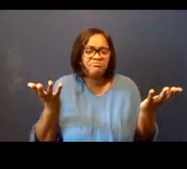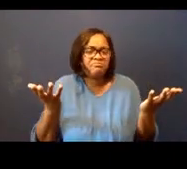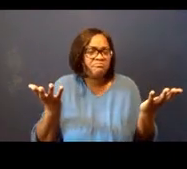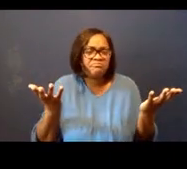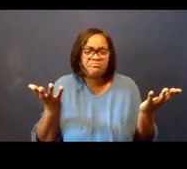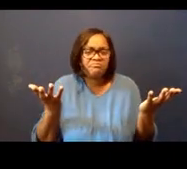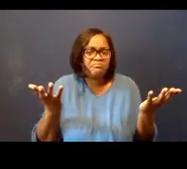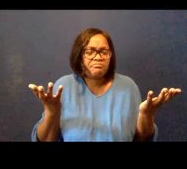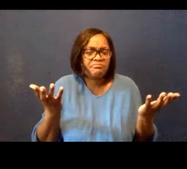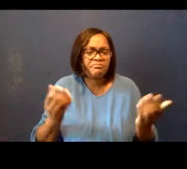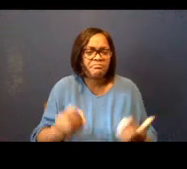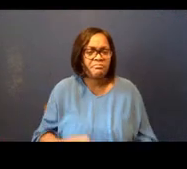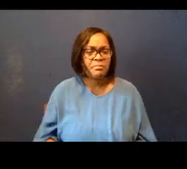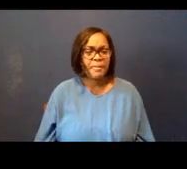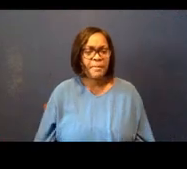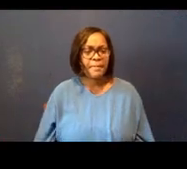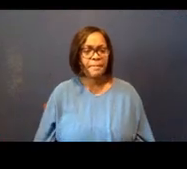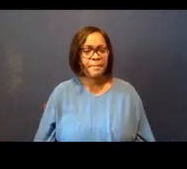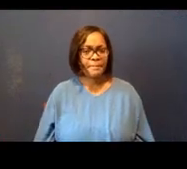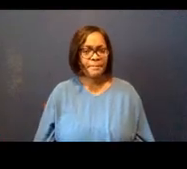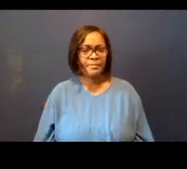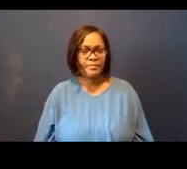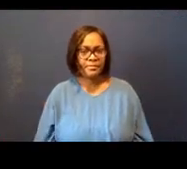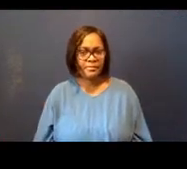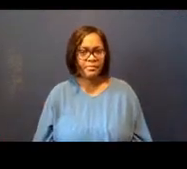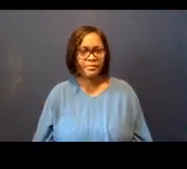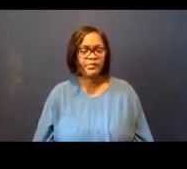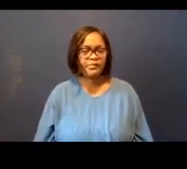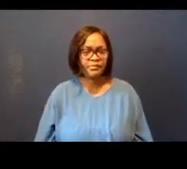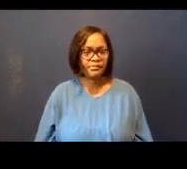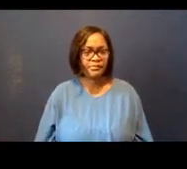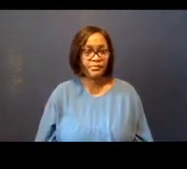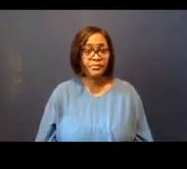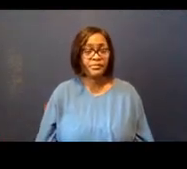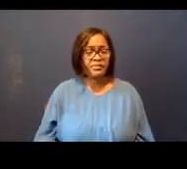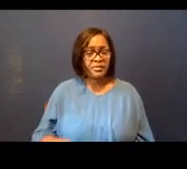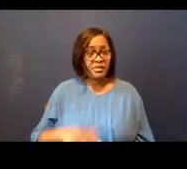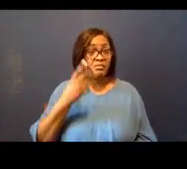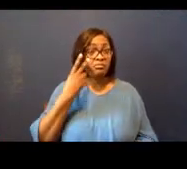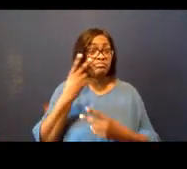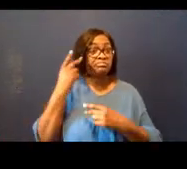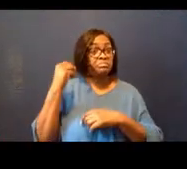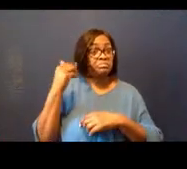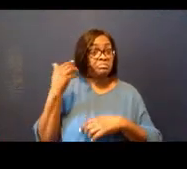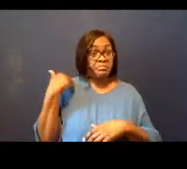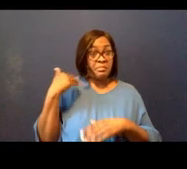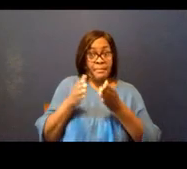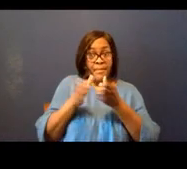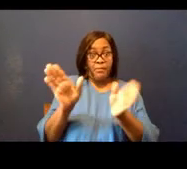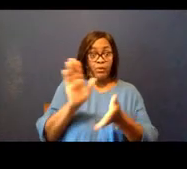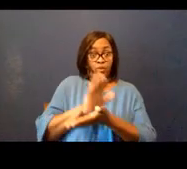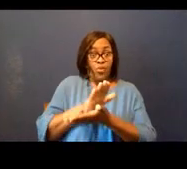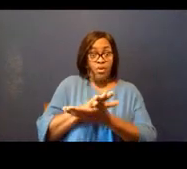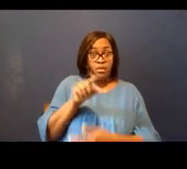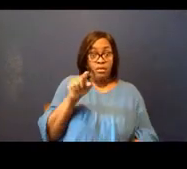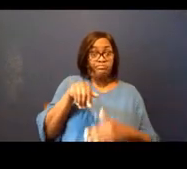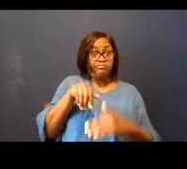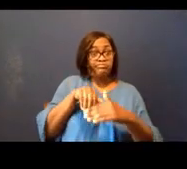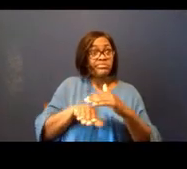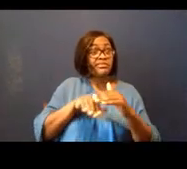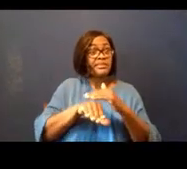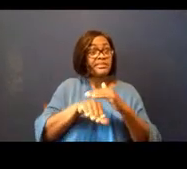deal with that stigma that society had placed upon her.